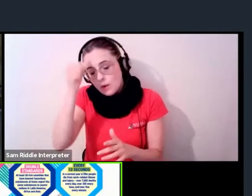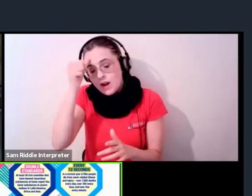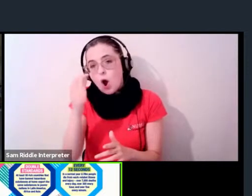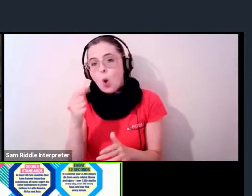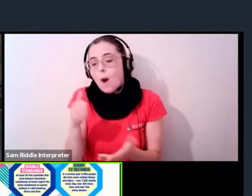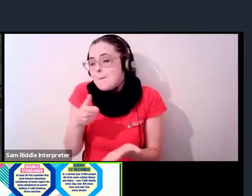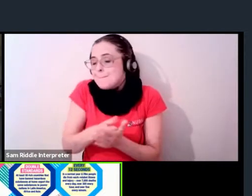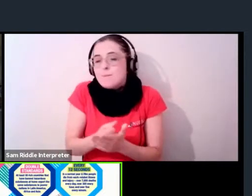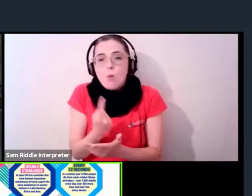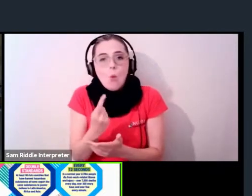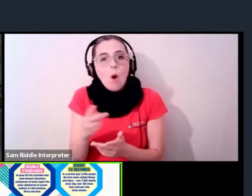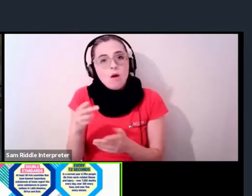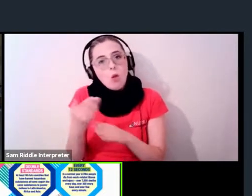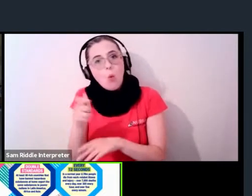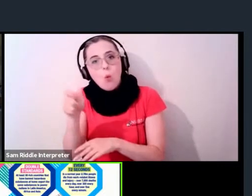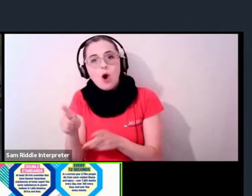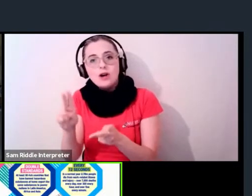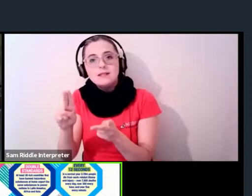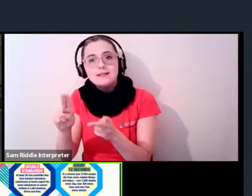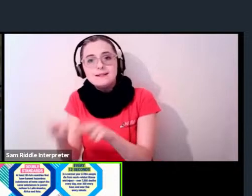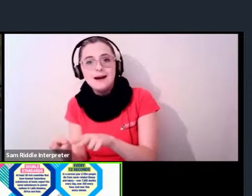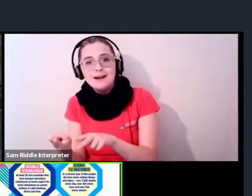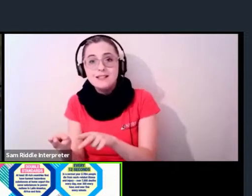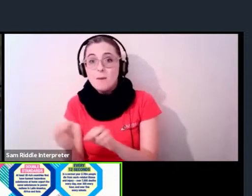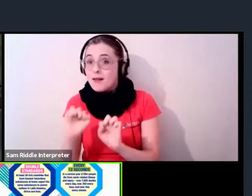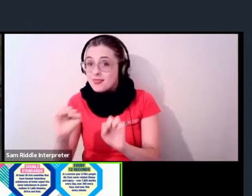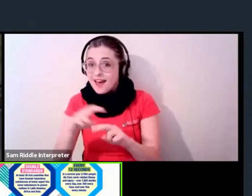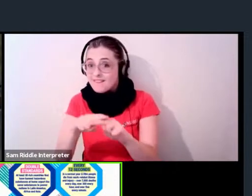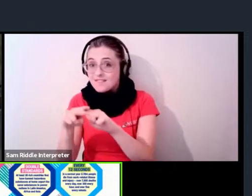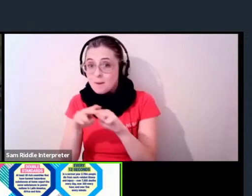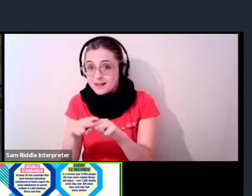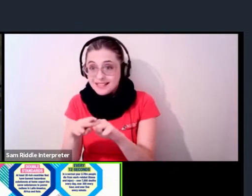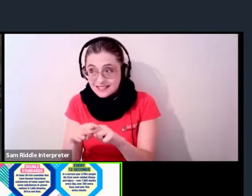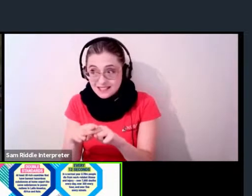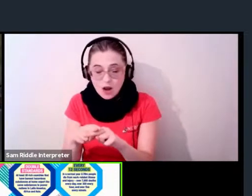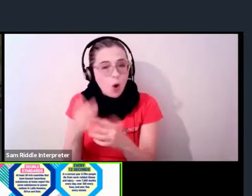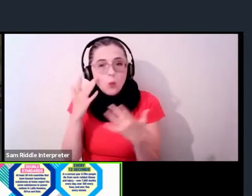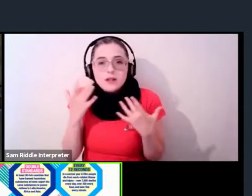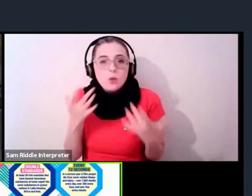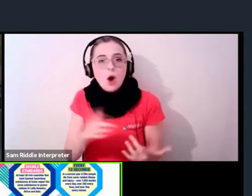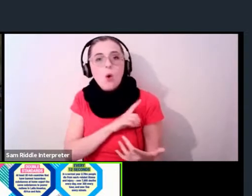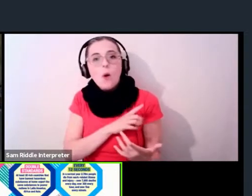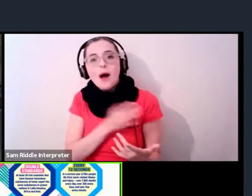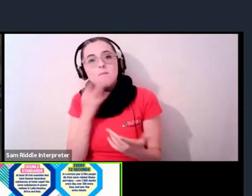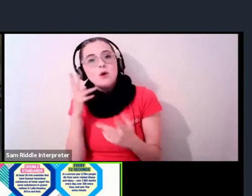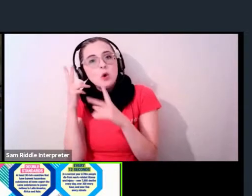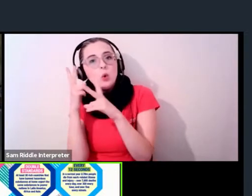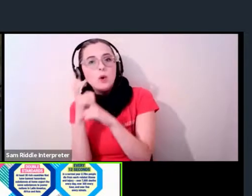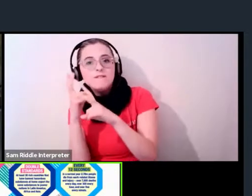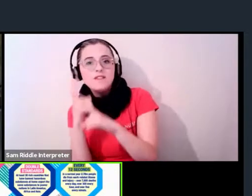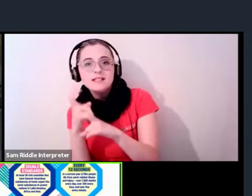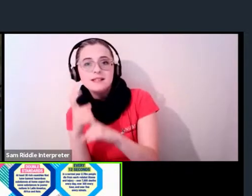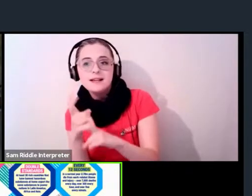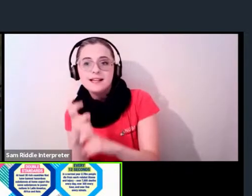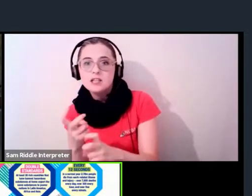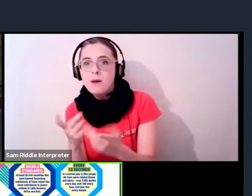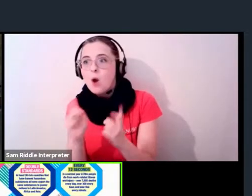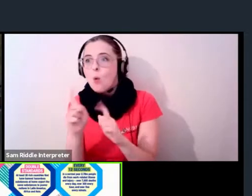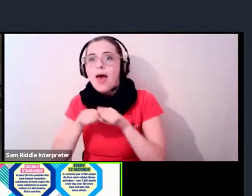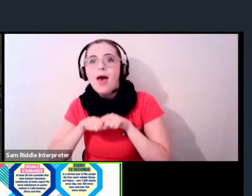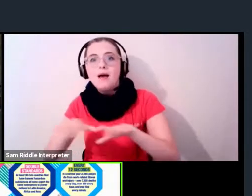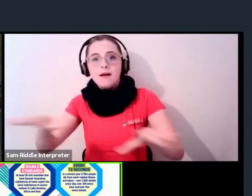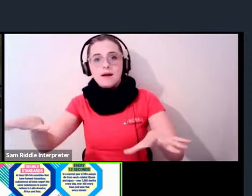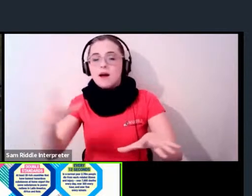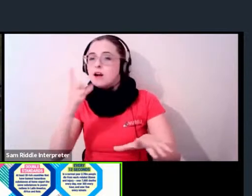dead. But we don't know about the families because there's no investigation of where the infections have gone to. So it